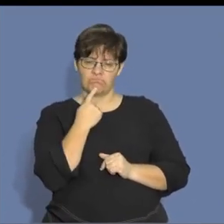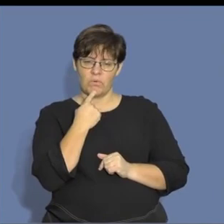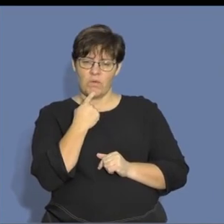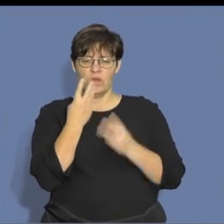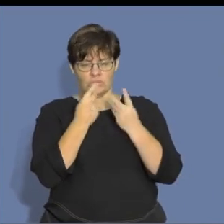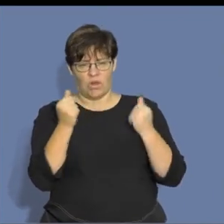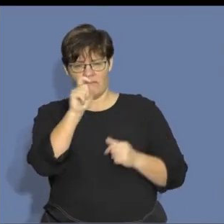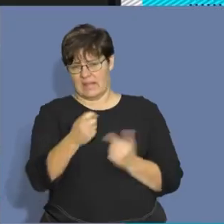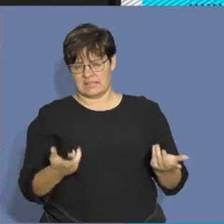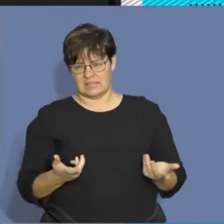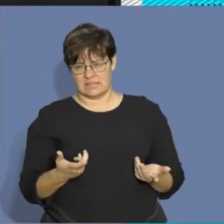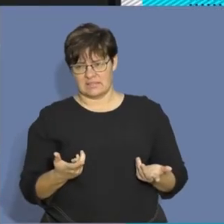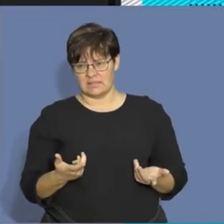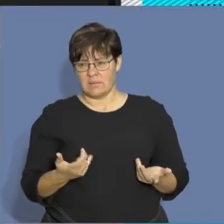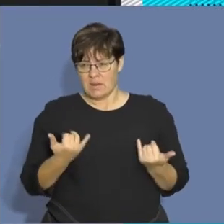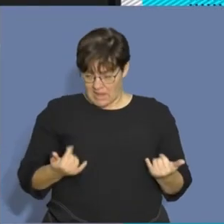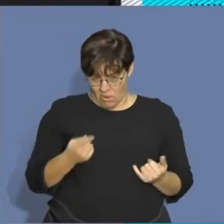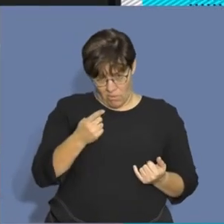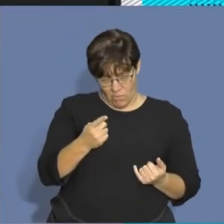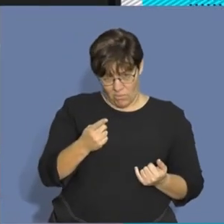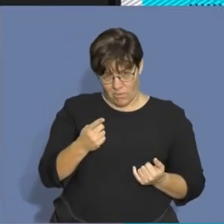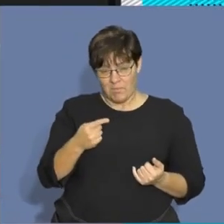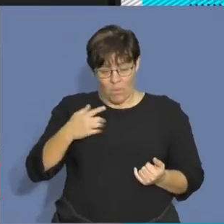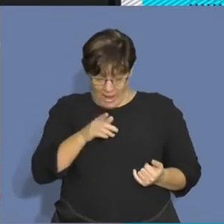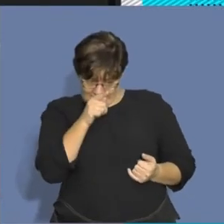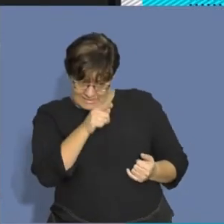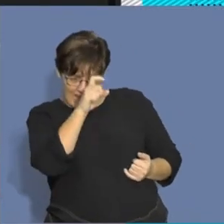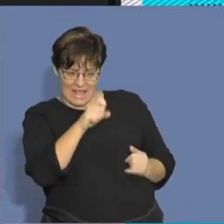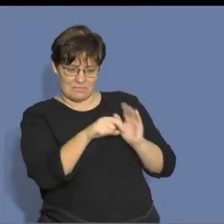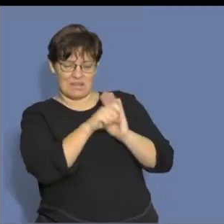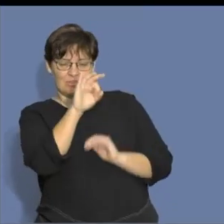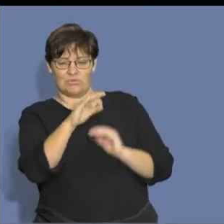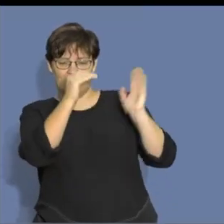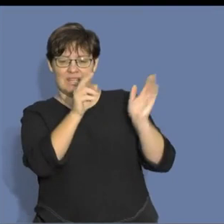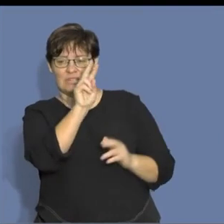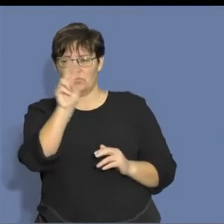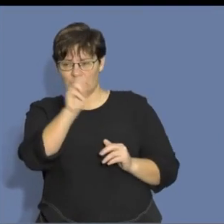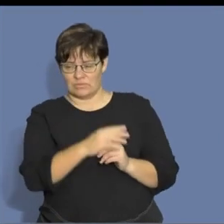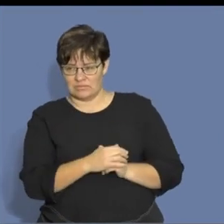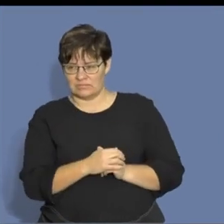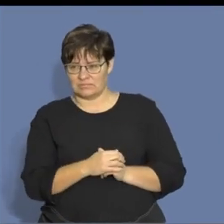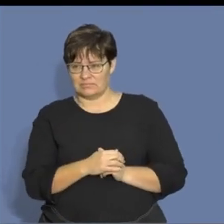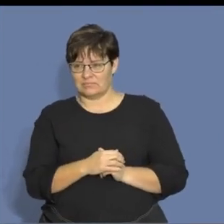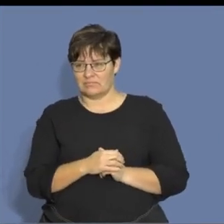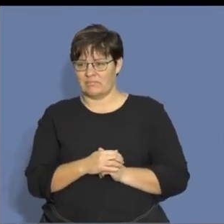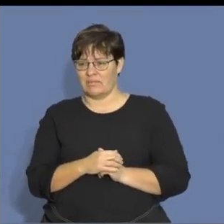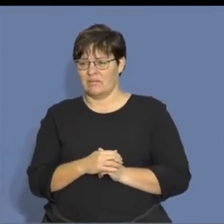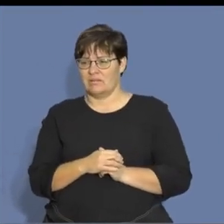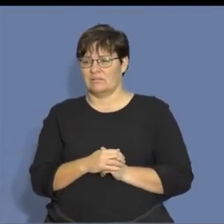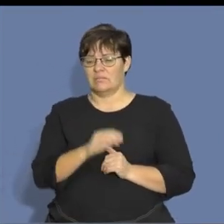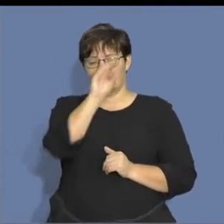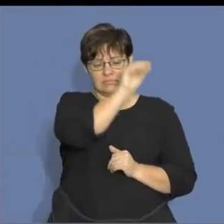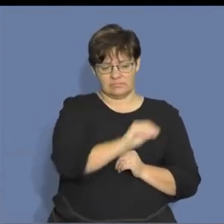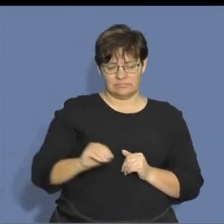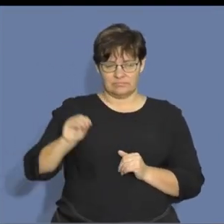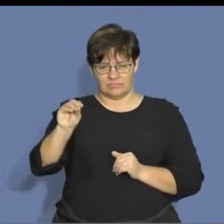X, but right now, this is what I want. I want to take the X squared minus 6X and I want to